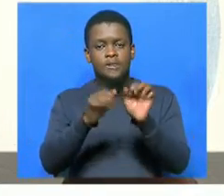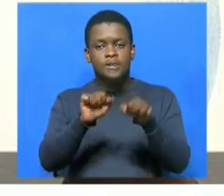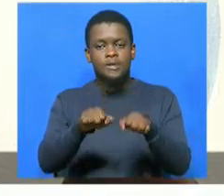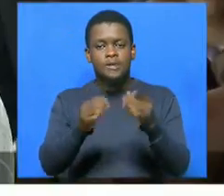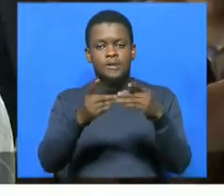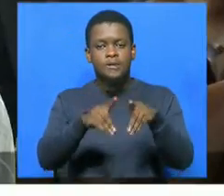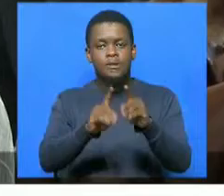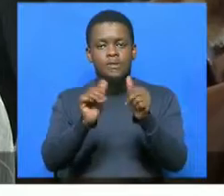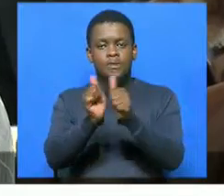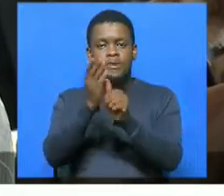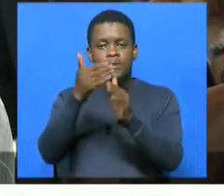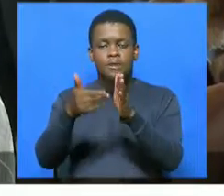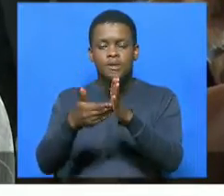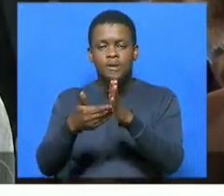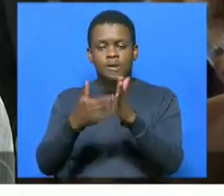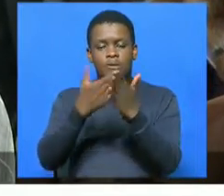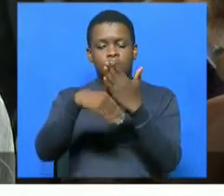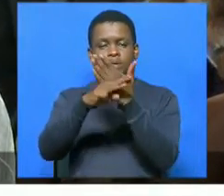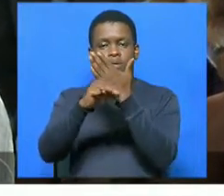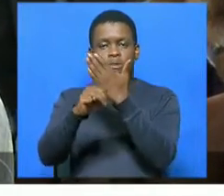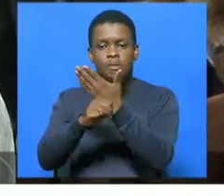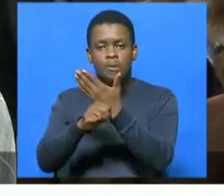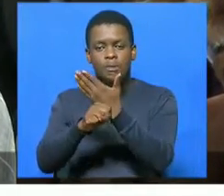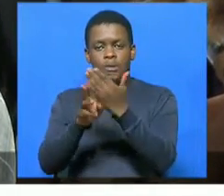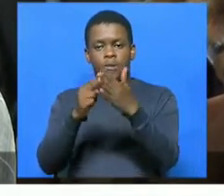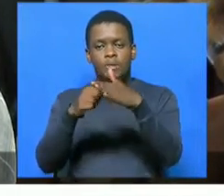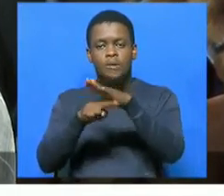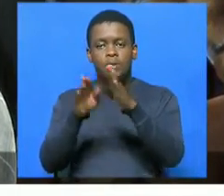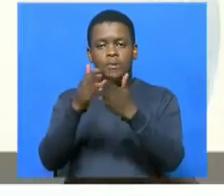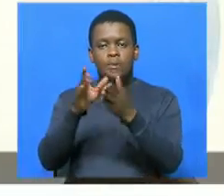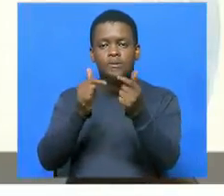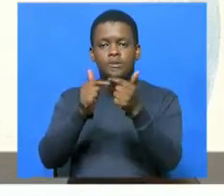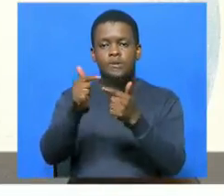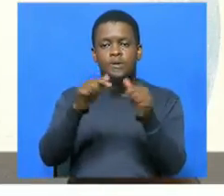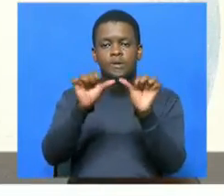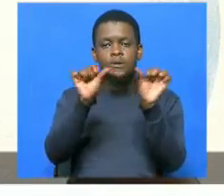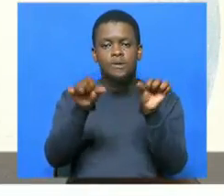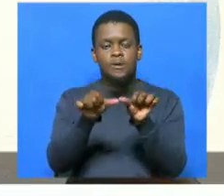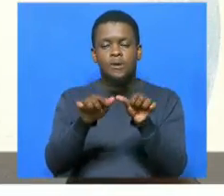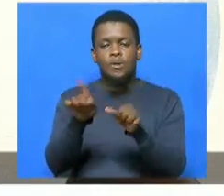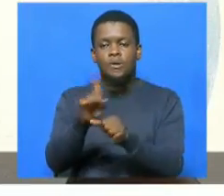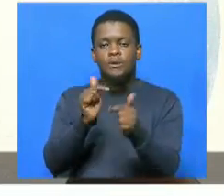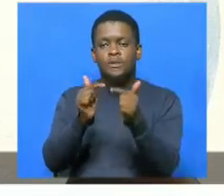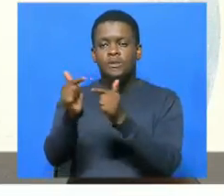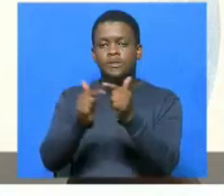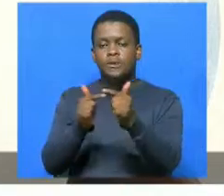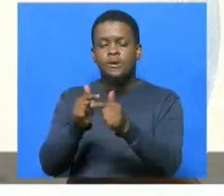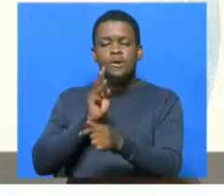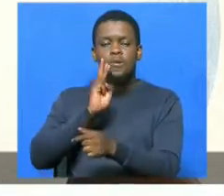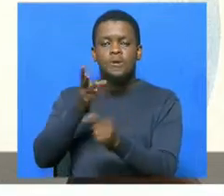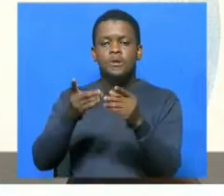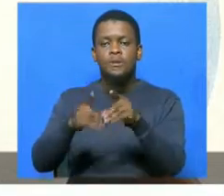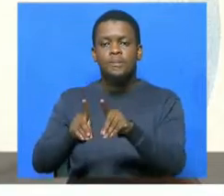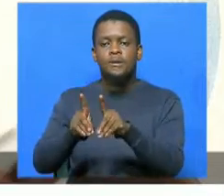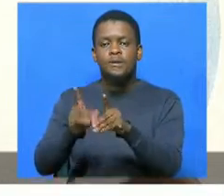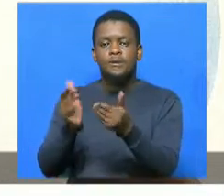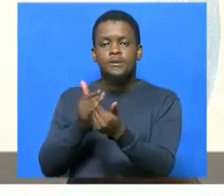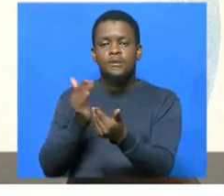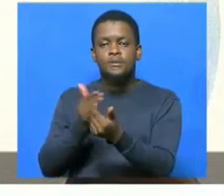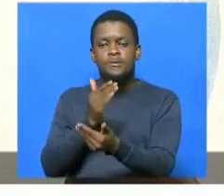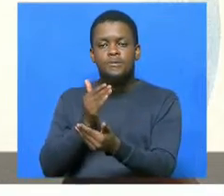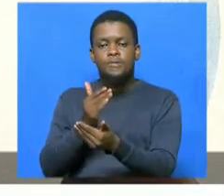market prices. The initiative will be called Commodity Trading Platform, where trading will be carried out easily.